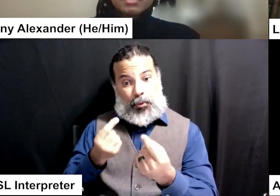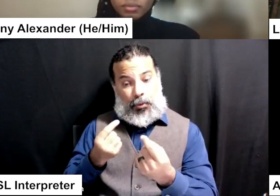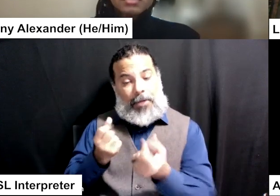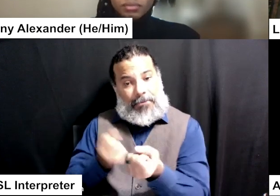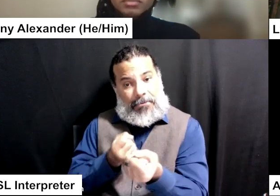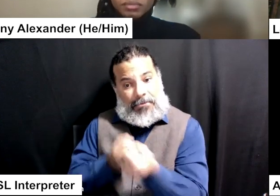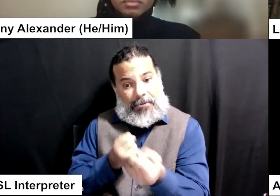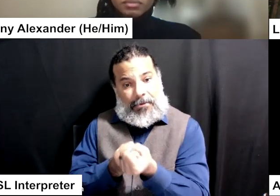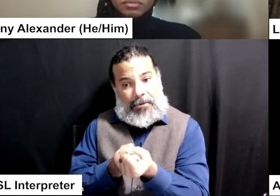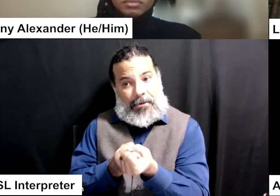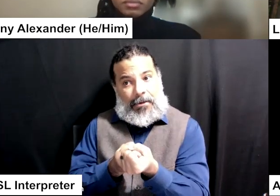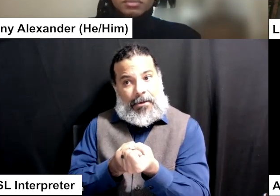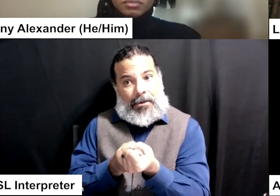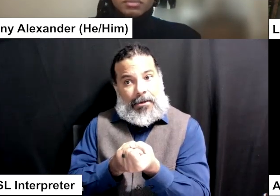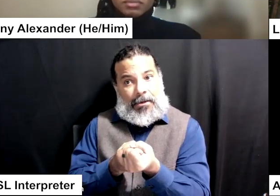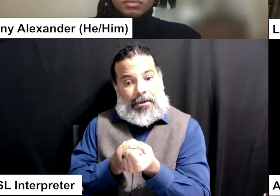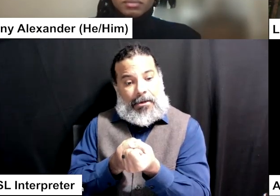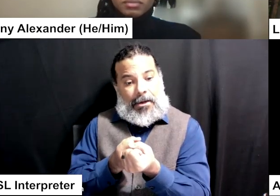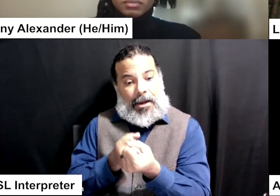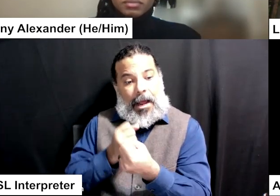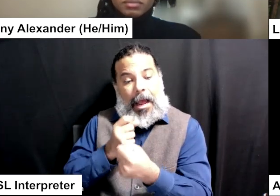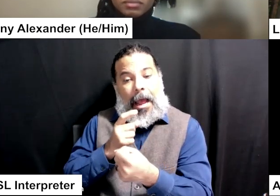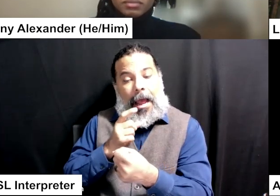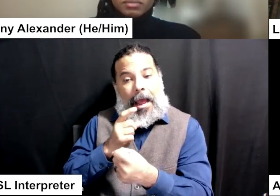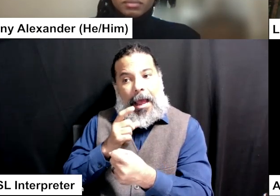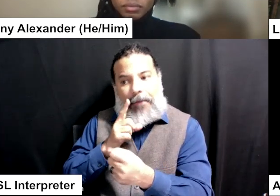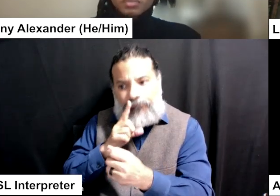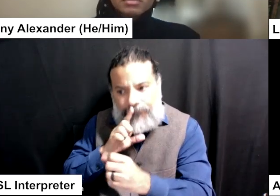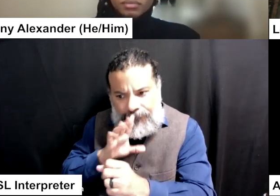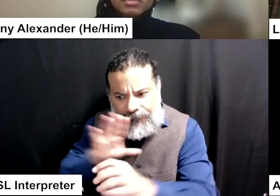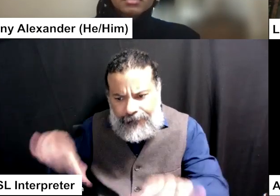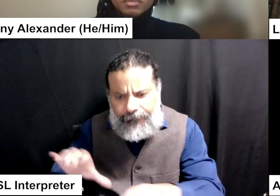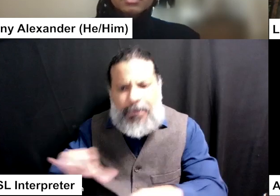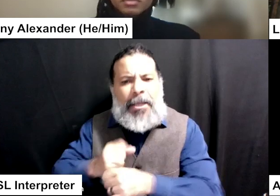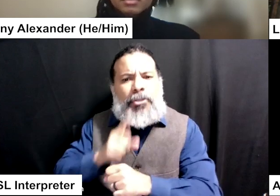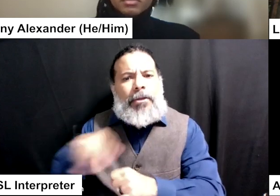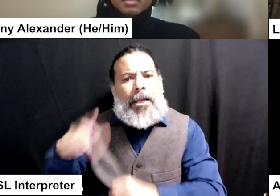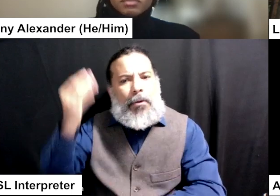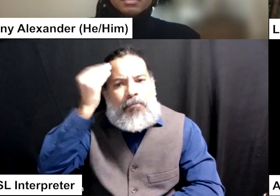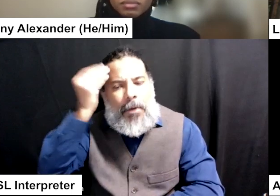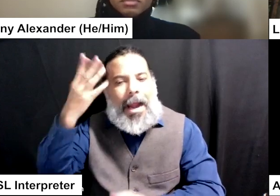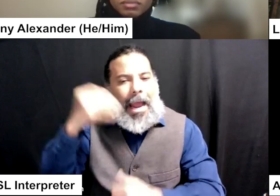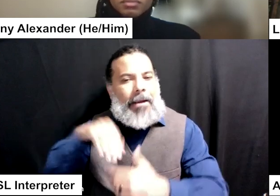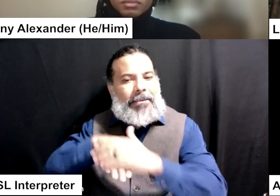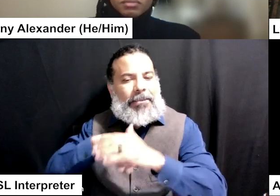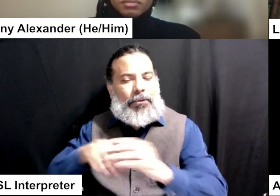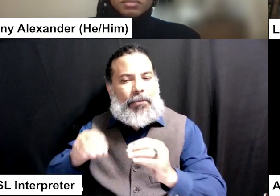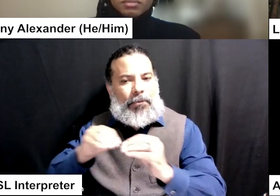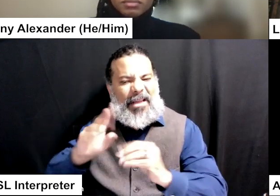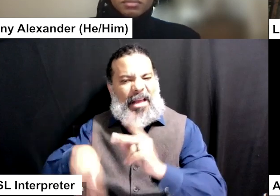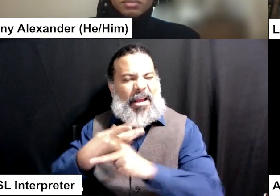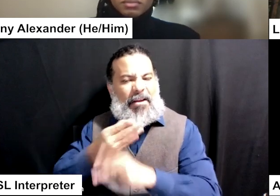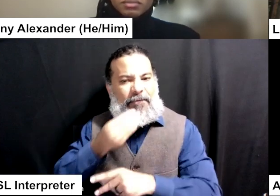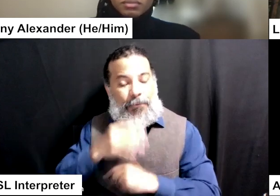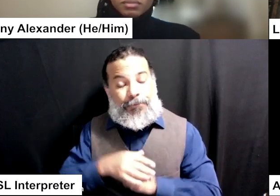advocating, and ensuring that the shelters were more conscious and accessible towards food. And then